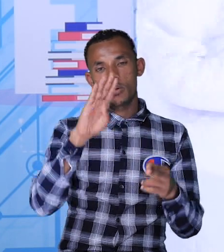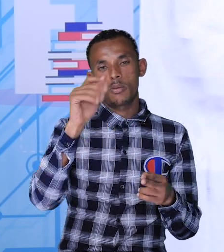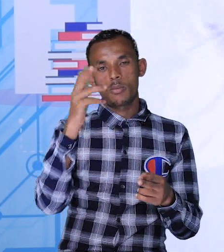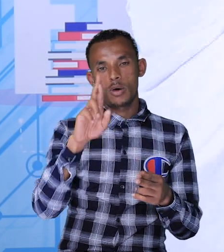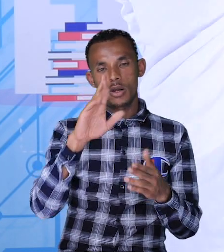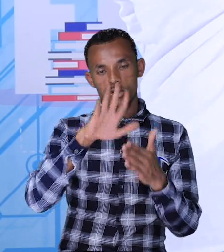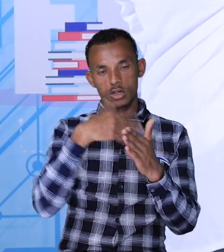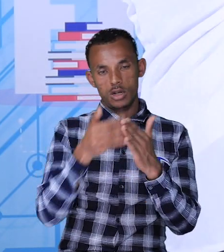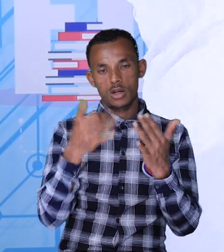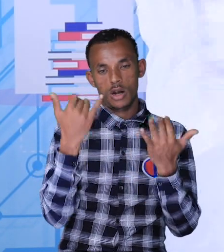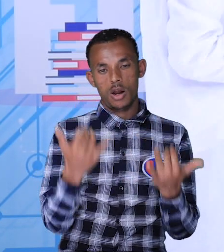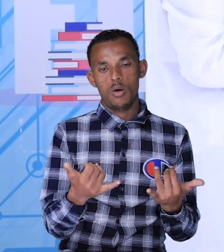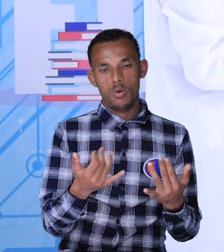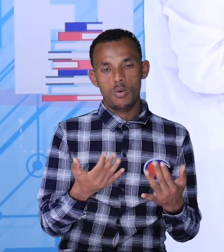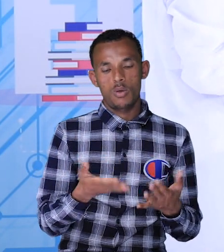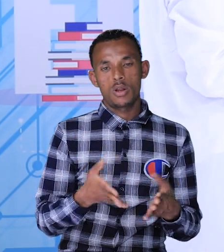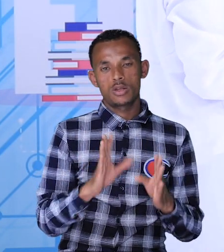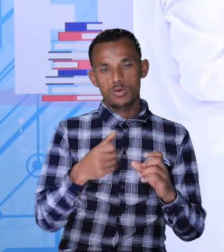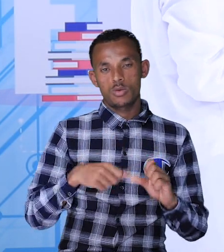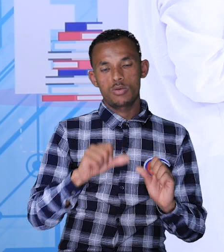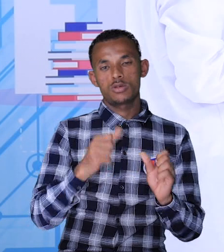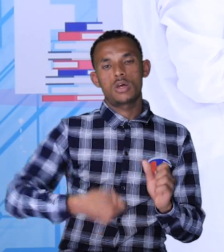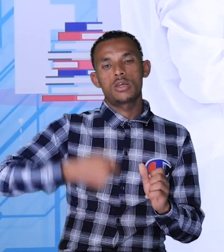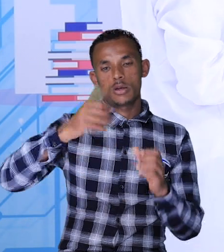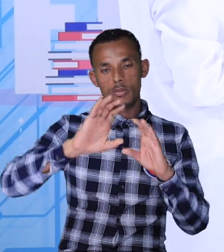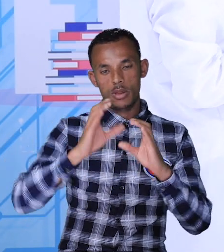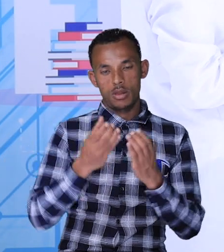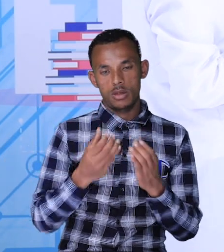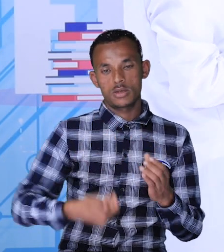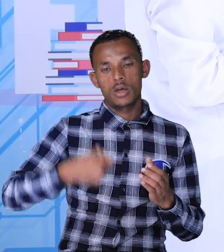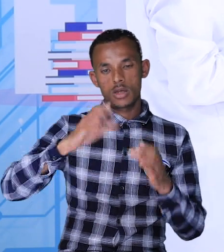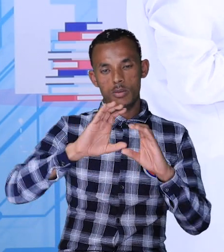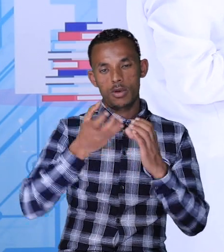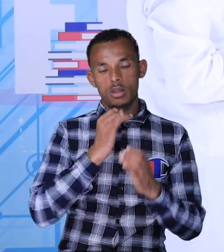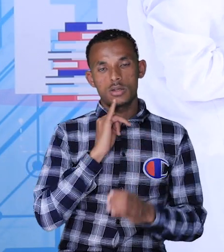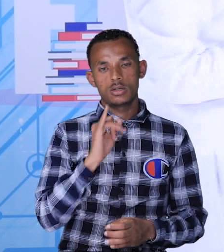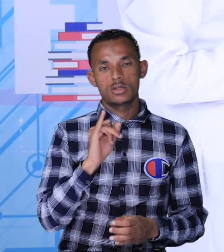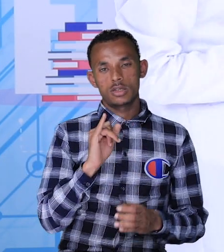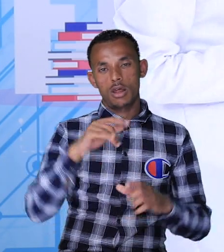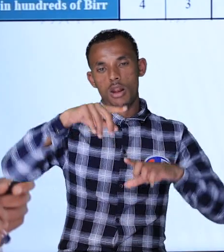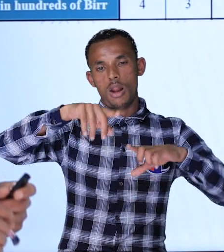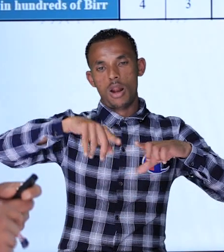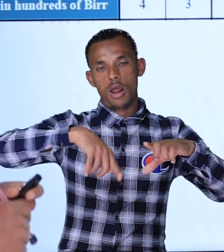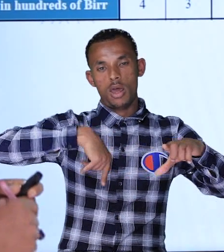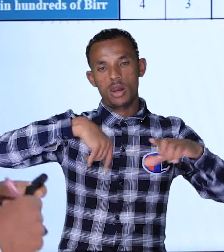chart. Now let's continue the other part. The other part is this line graph.